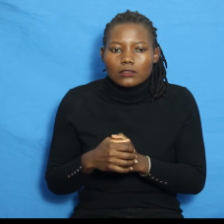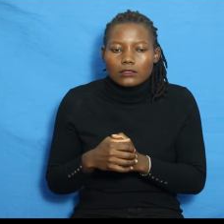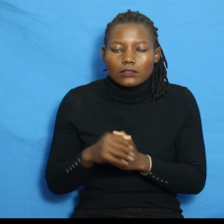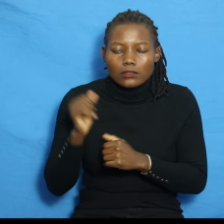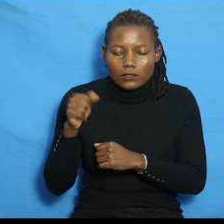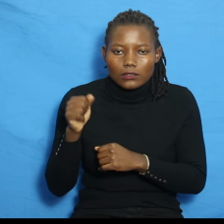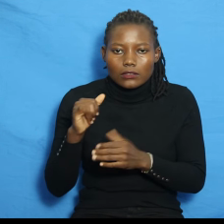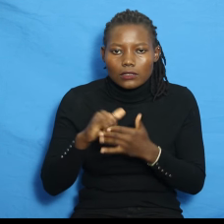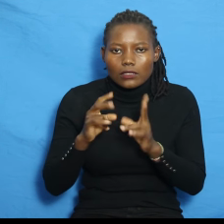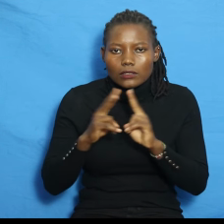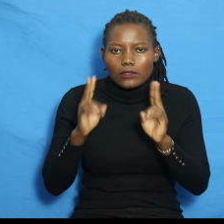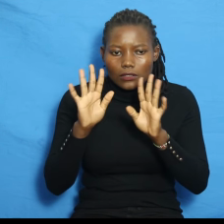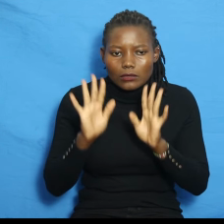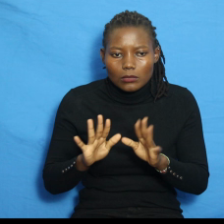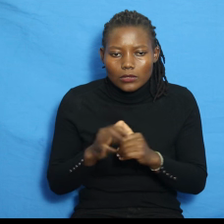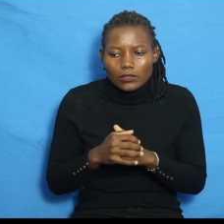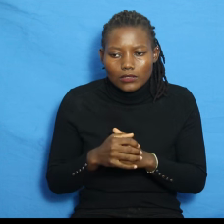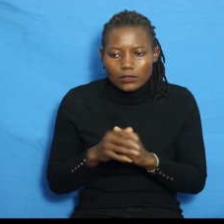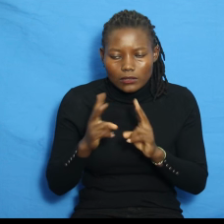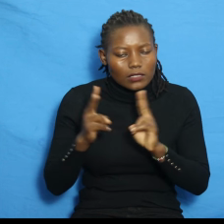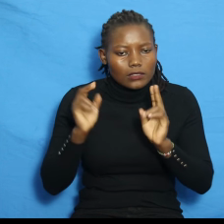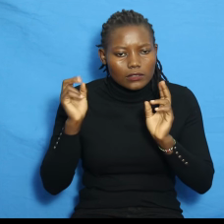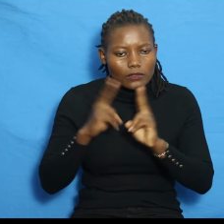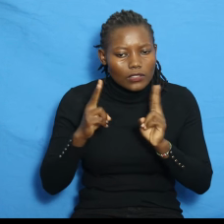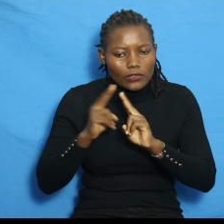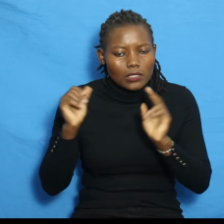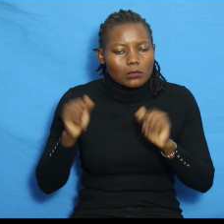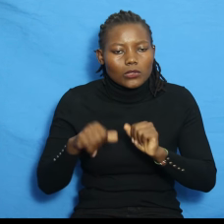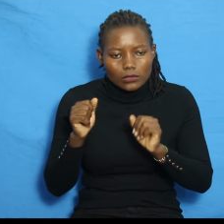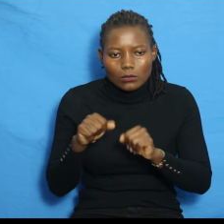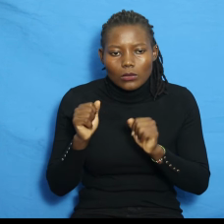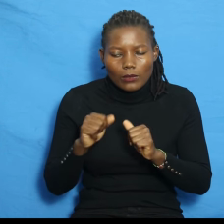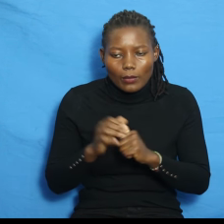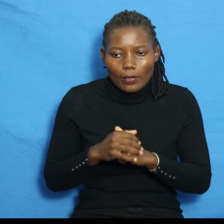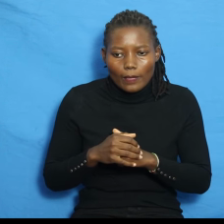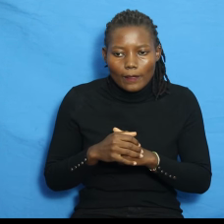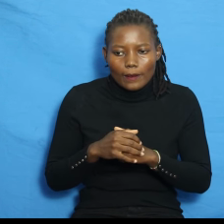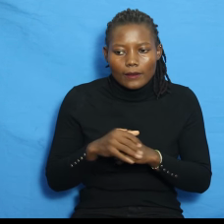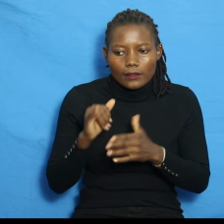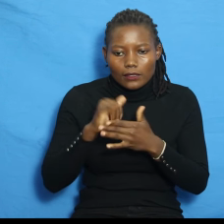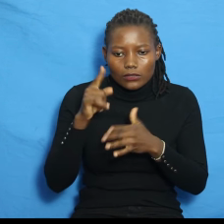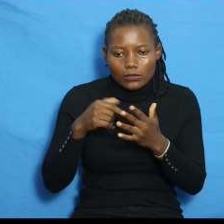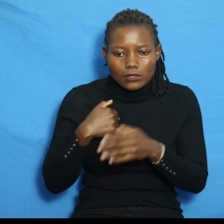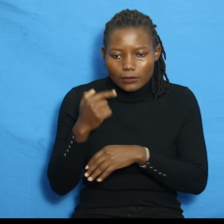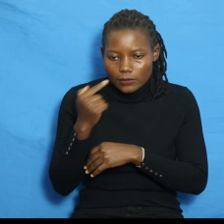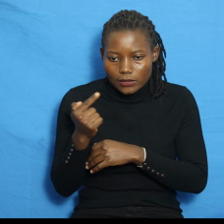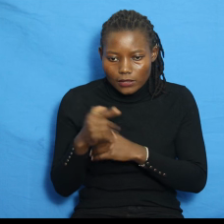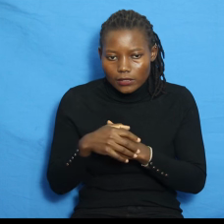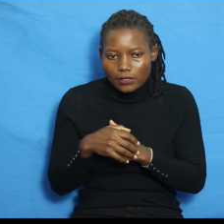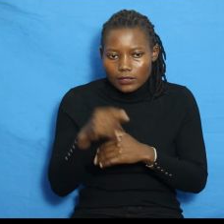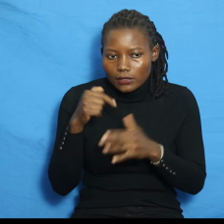Yeah, that is very important. I mean, yeah, that is very possible. That is very possible. And that's what I'm saying, narrowing down